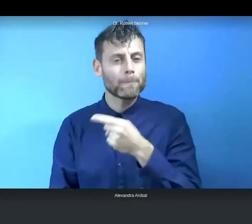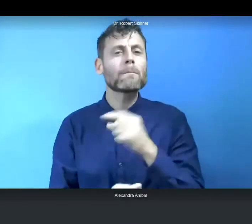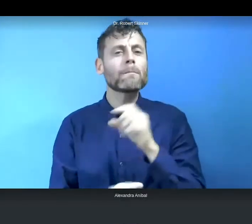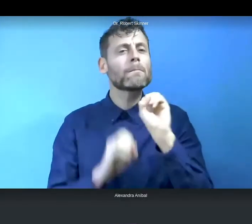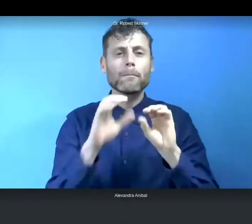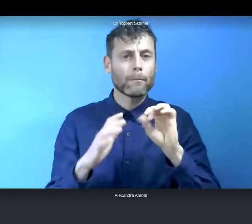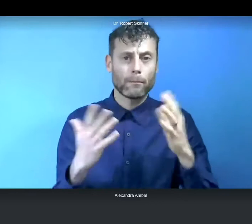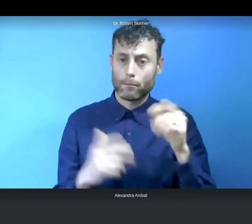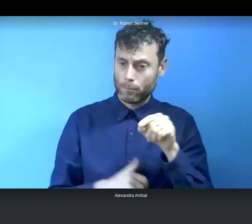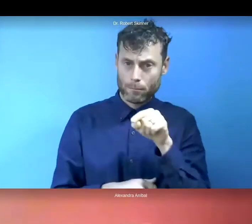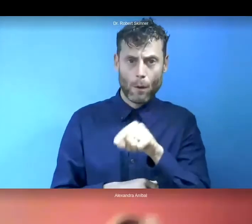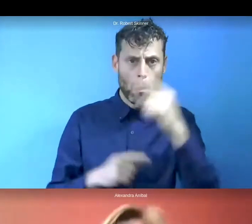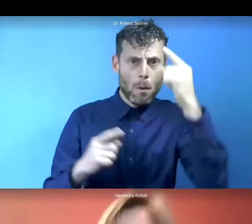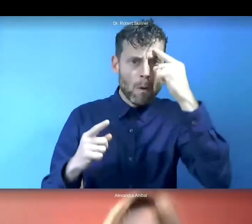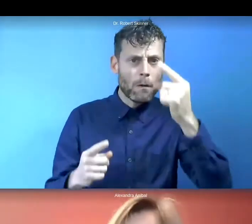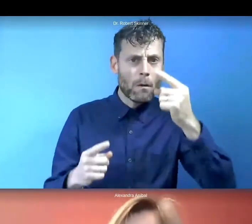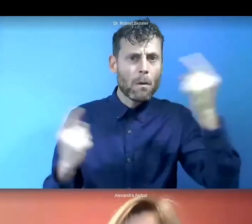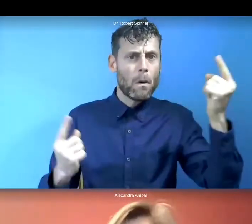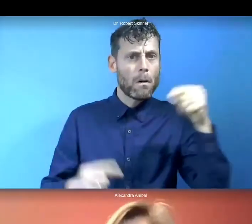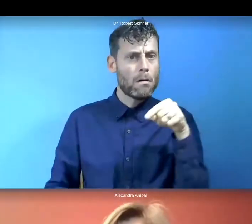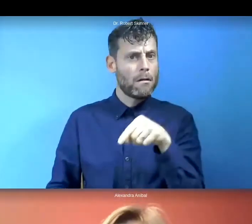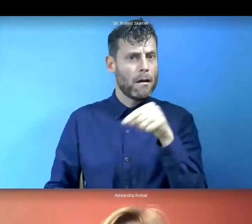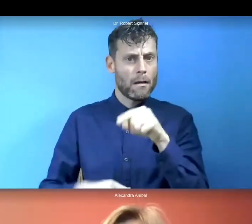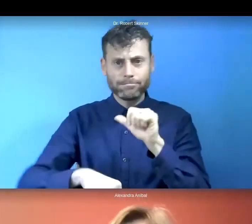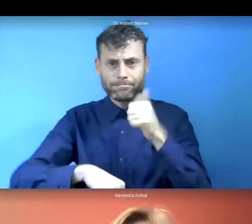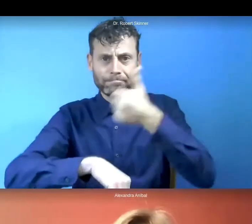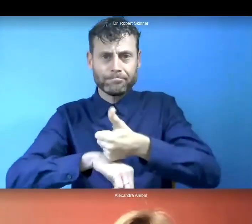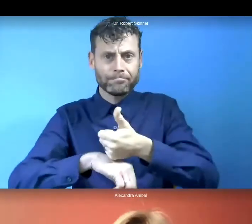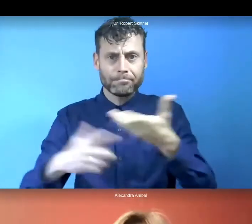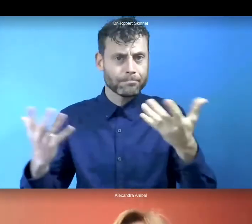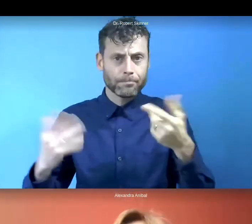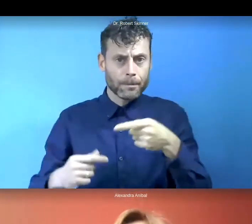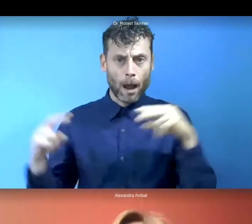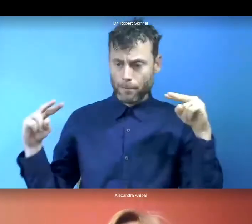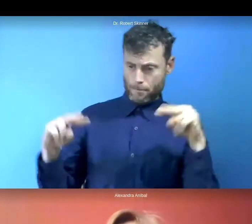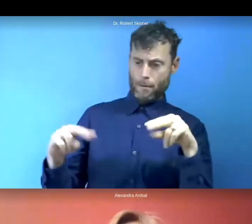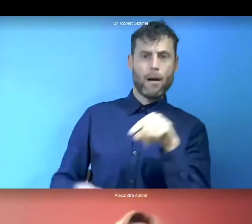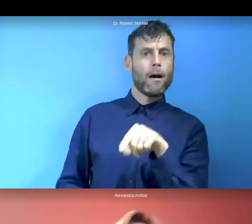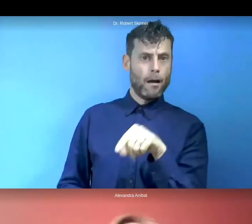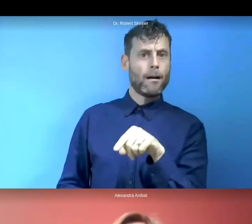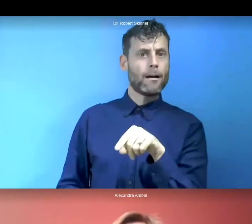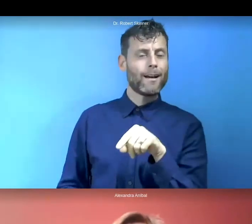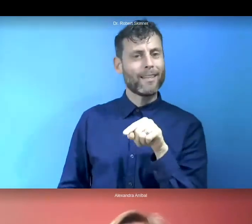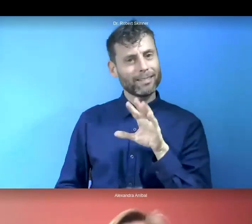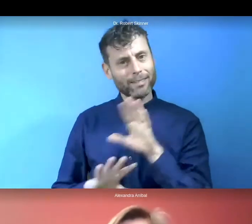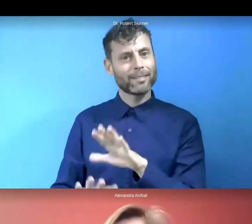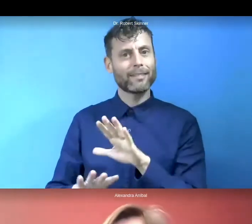that each of these cities has implemented during the ROC